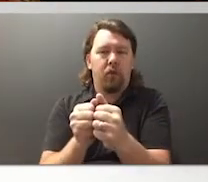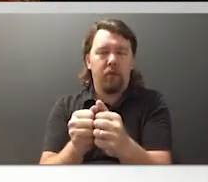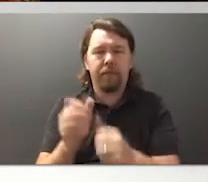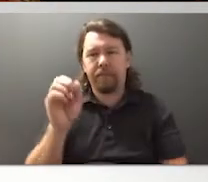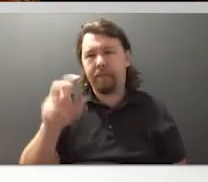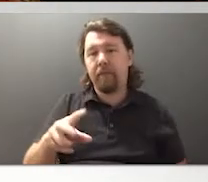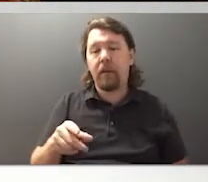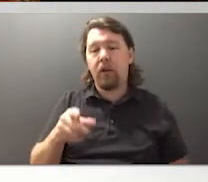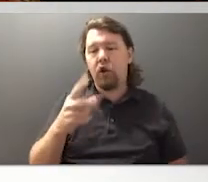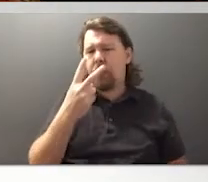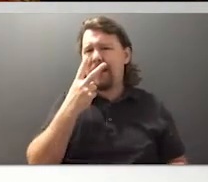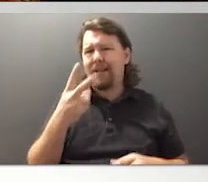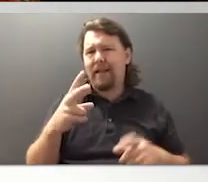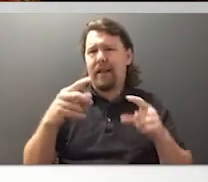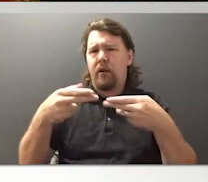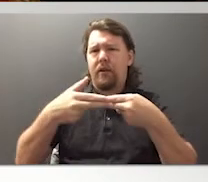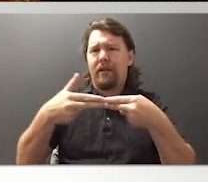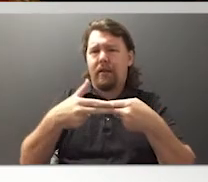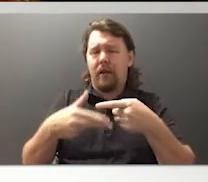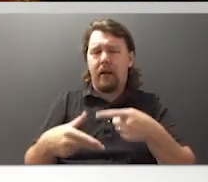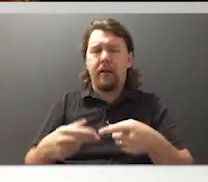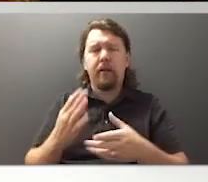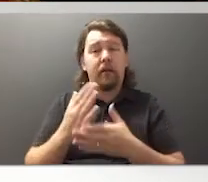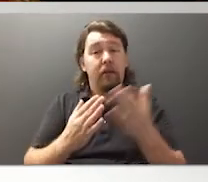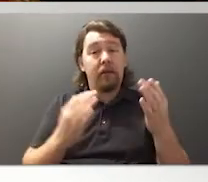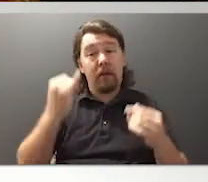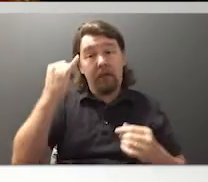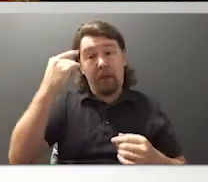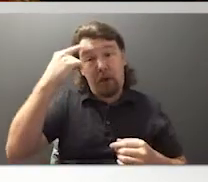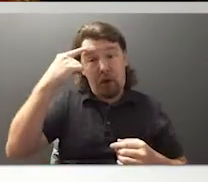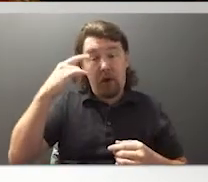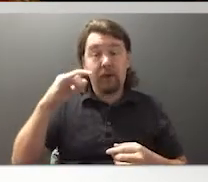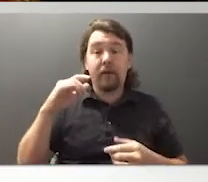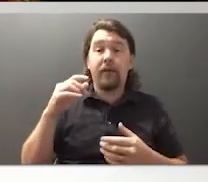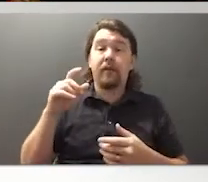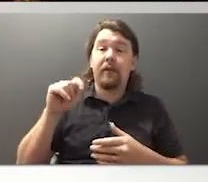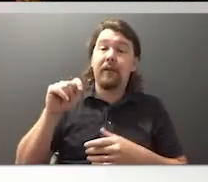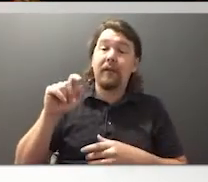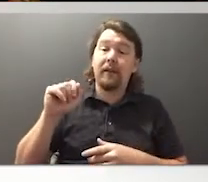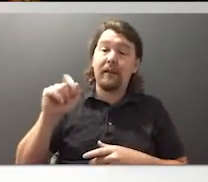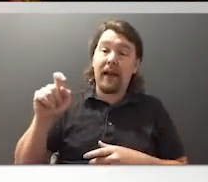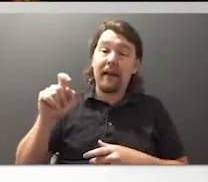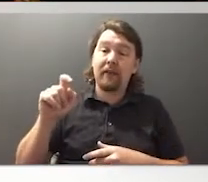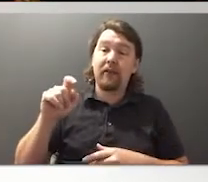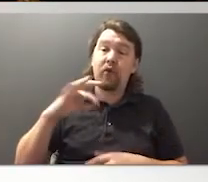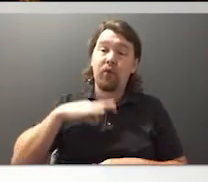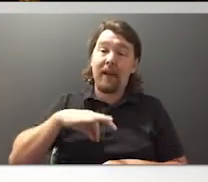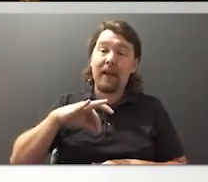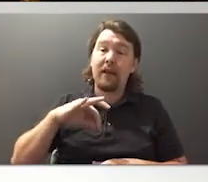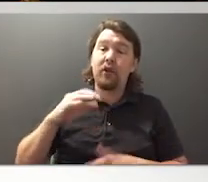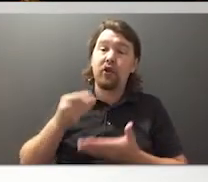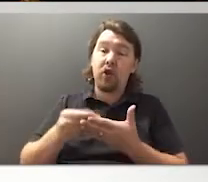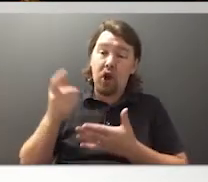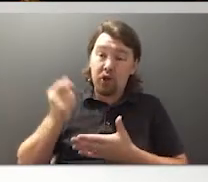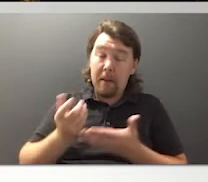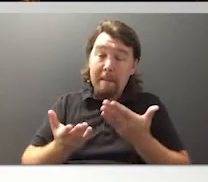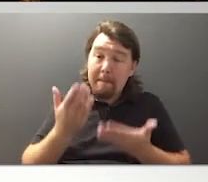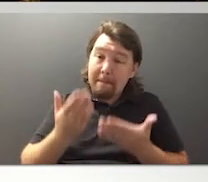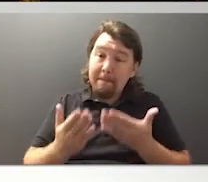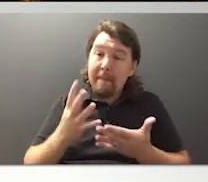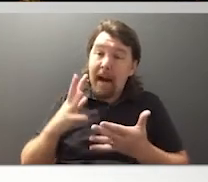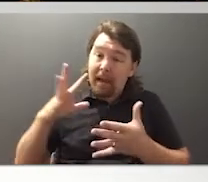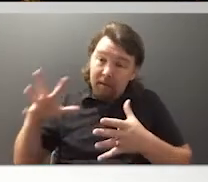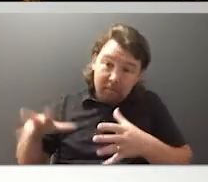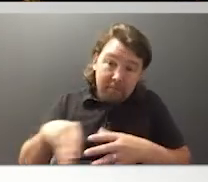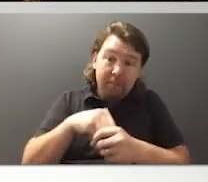There is some thoughts that the tax credit scholarship may also fall under that, but right now it's out on its own because it